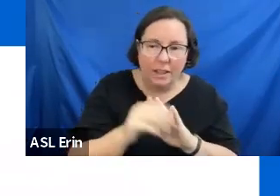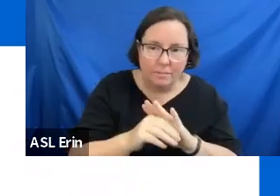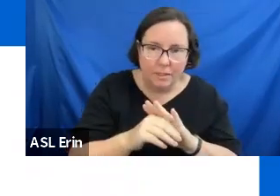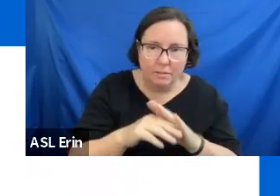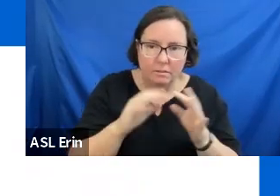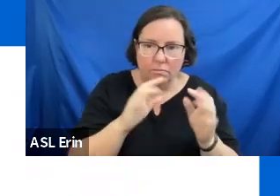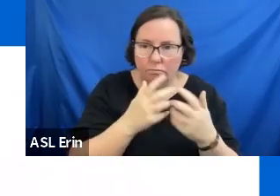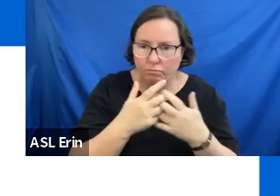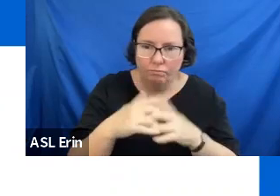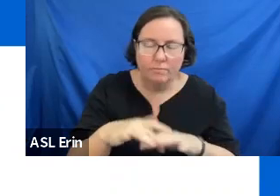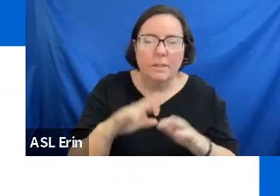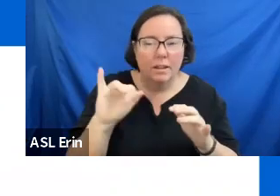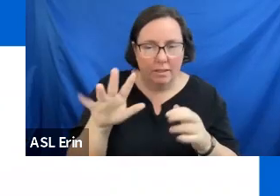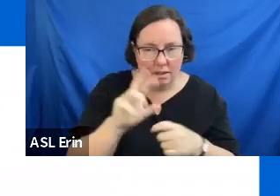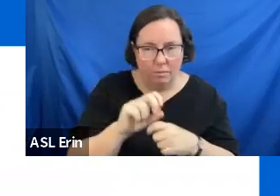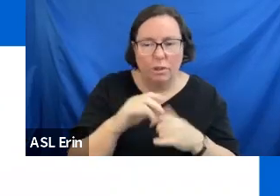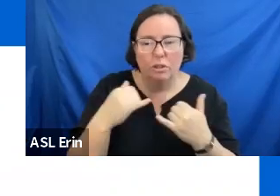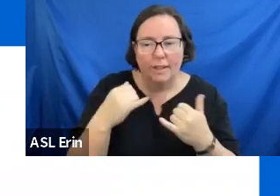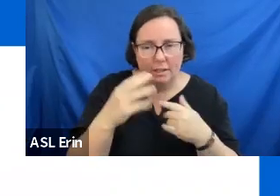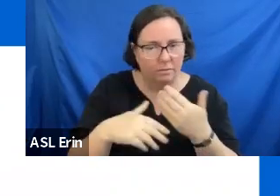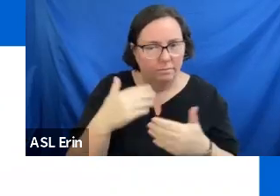is currently in progress.